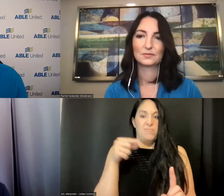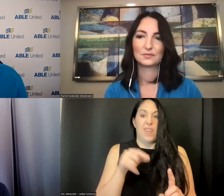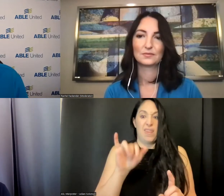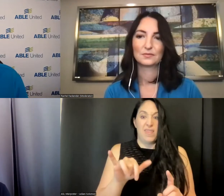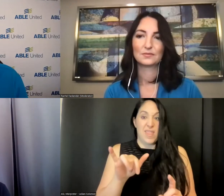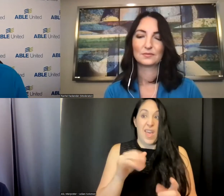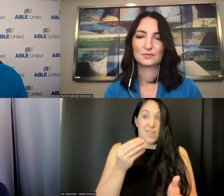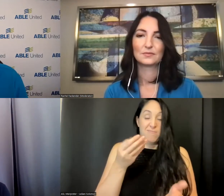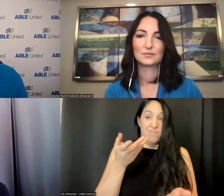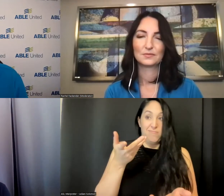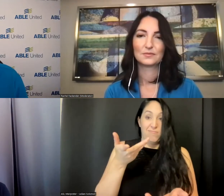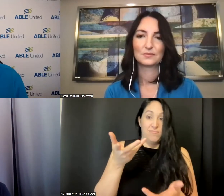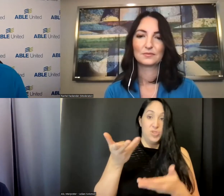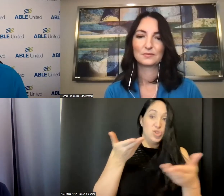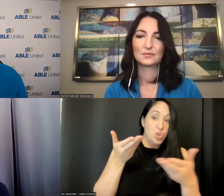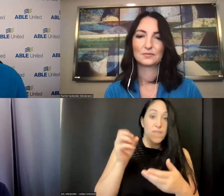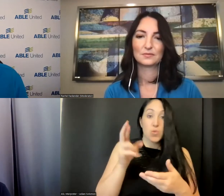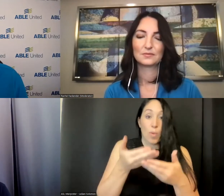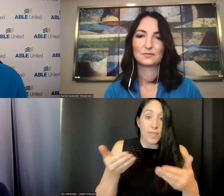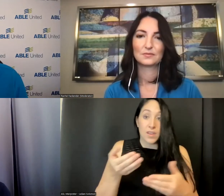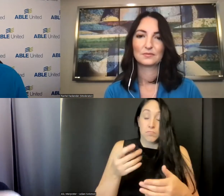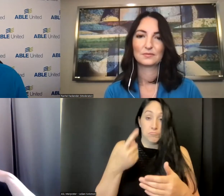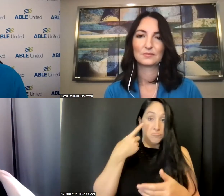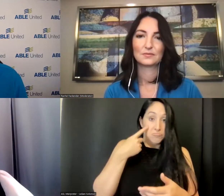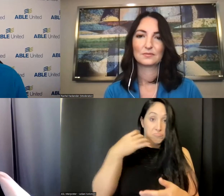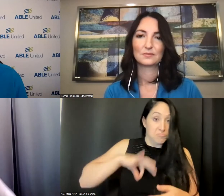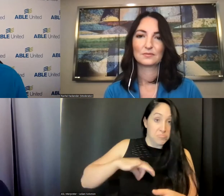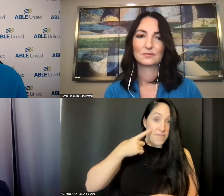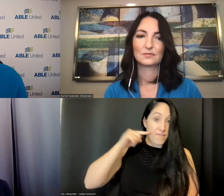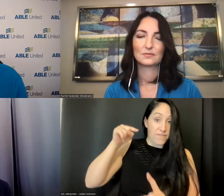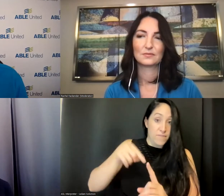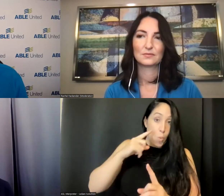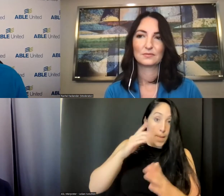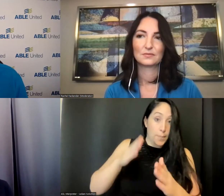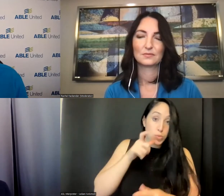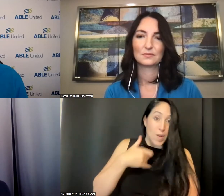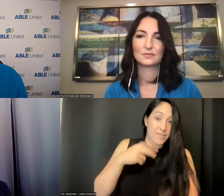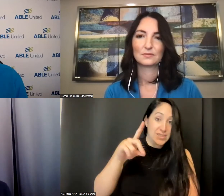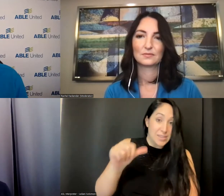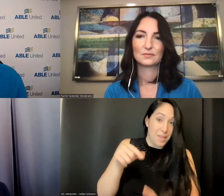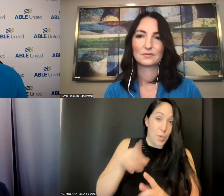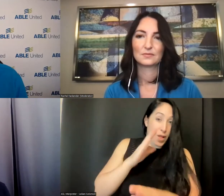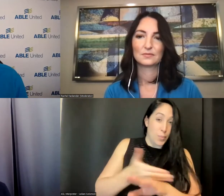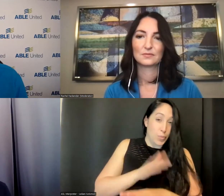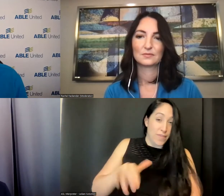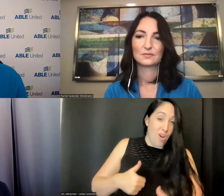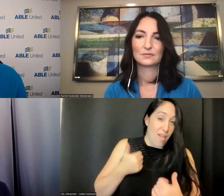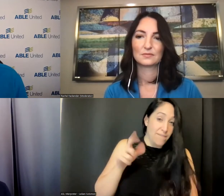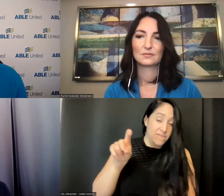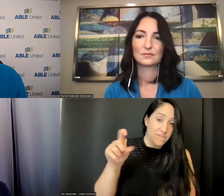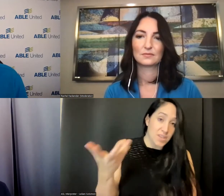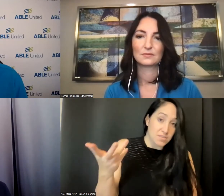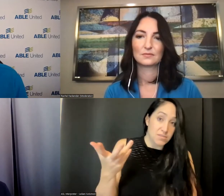improve or maintain their health, independence, or quality of life? And so you think about that, independence and